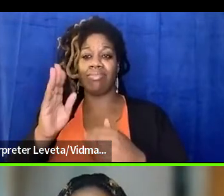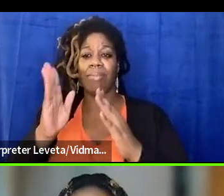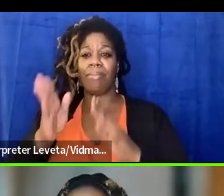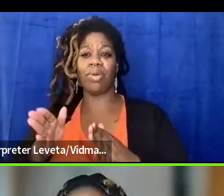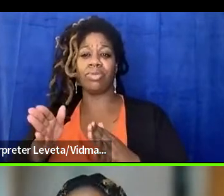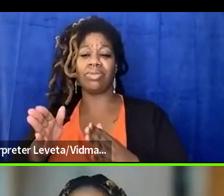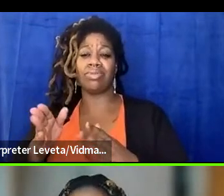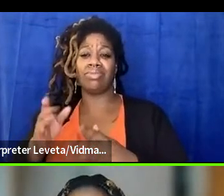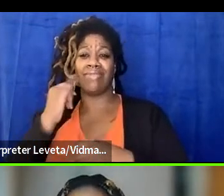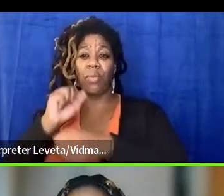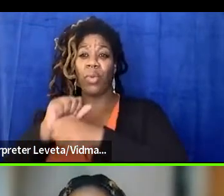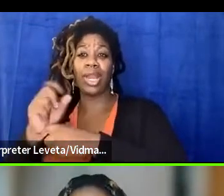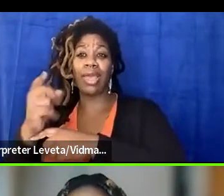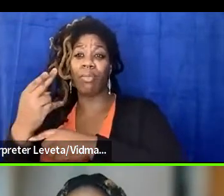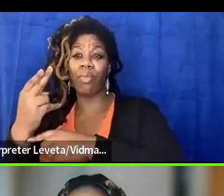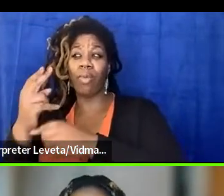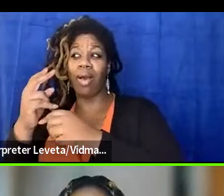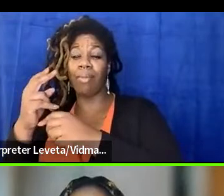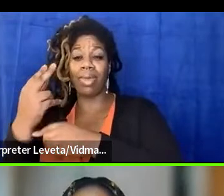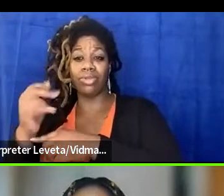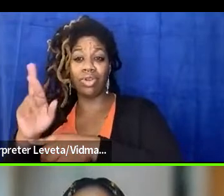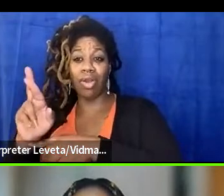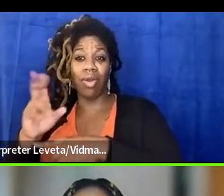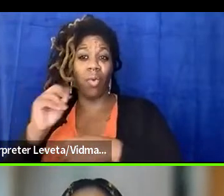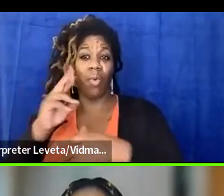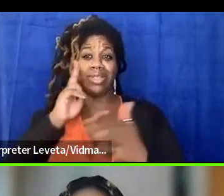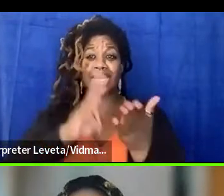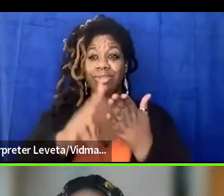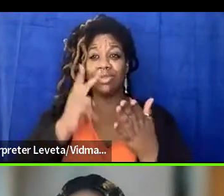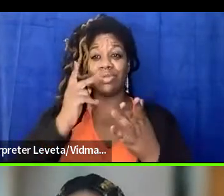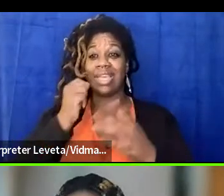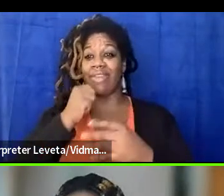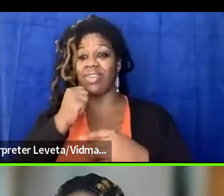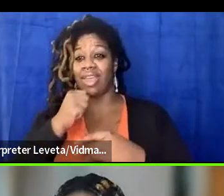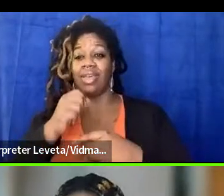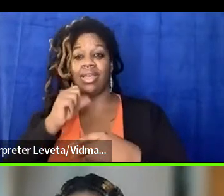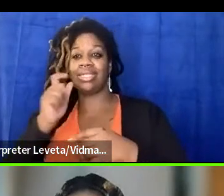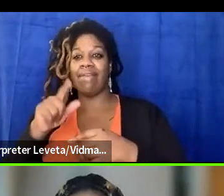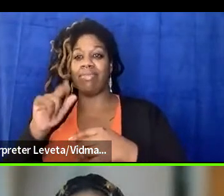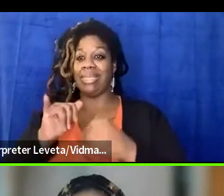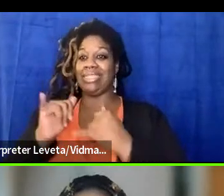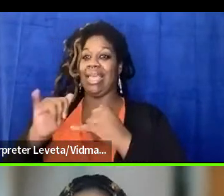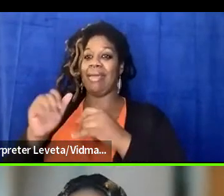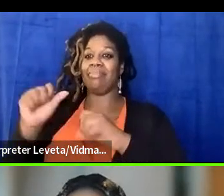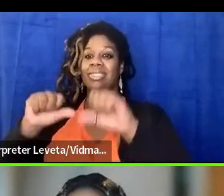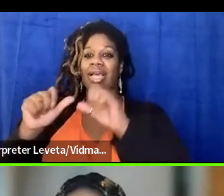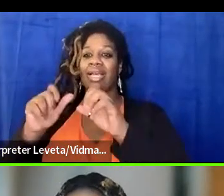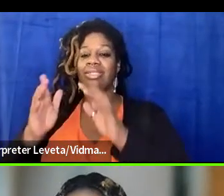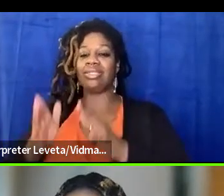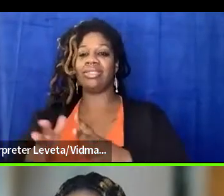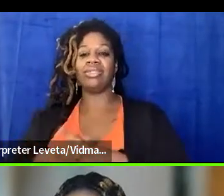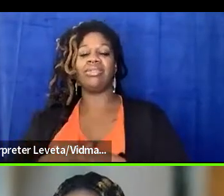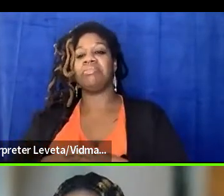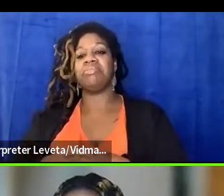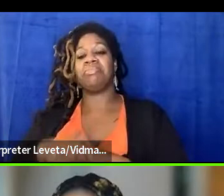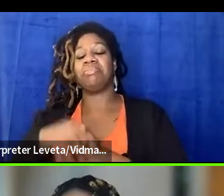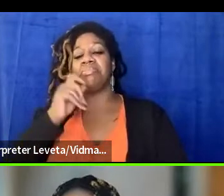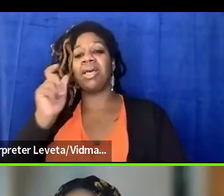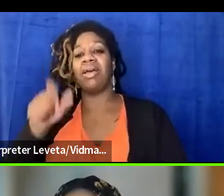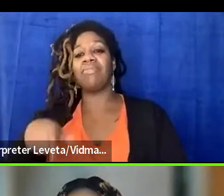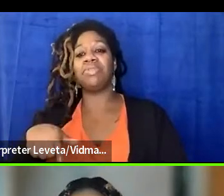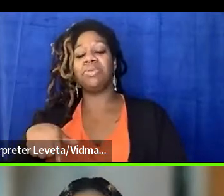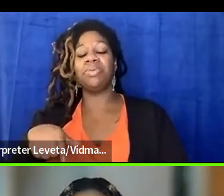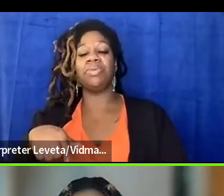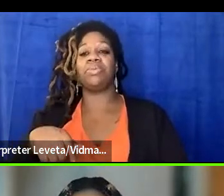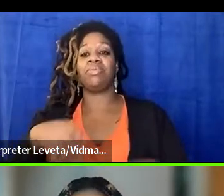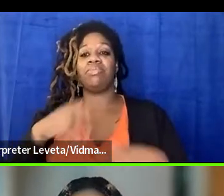the secretary that you see every day. Like, it doesn't have to be like, the scientist that's doing the science that I want to do, because it can